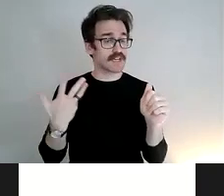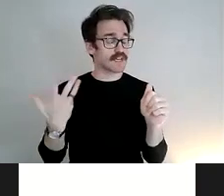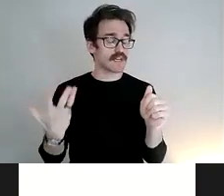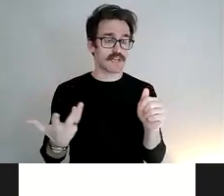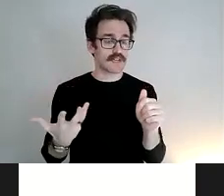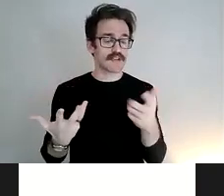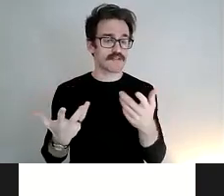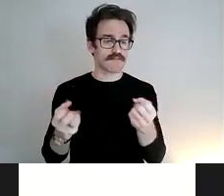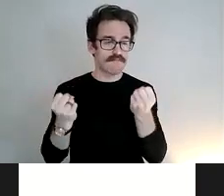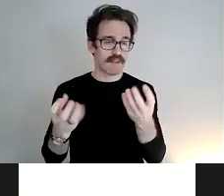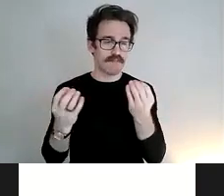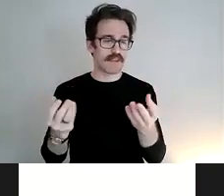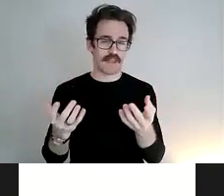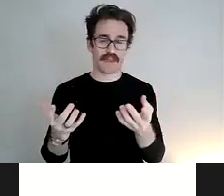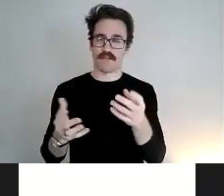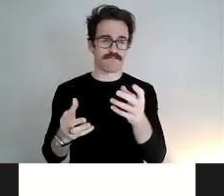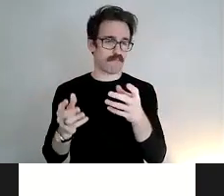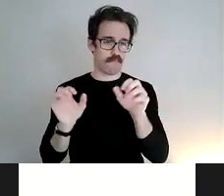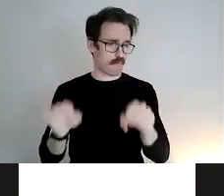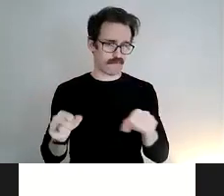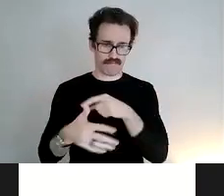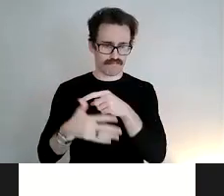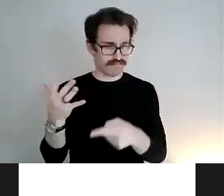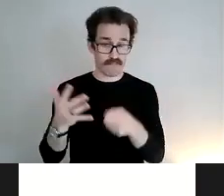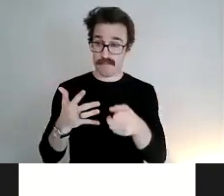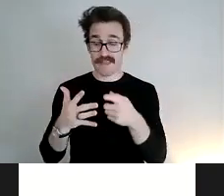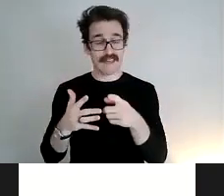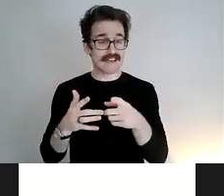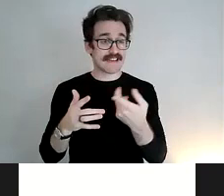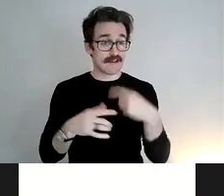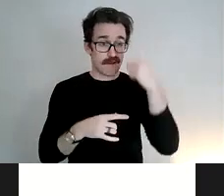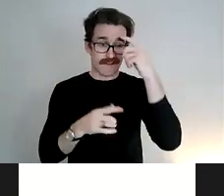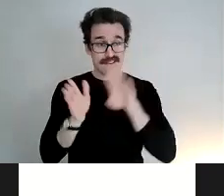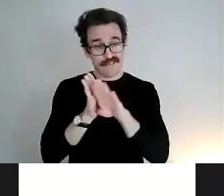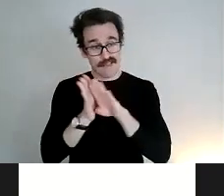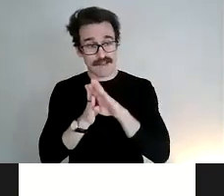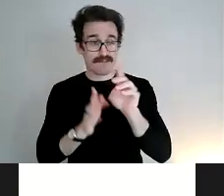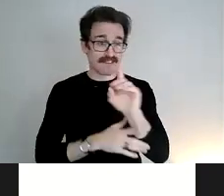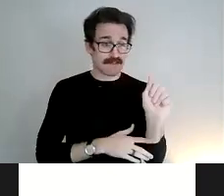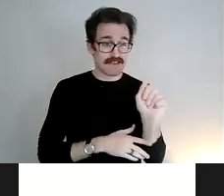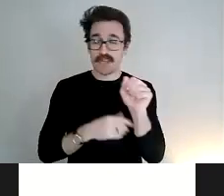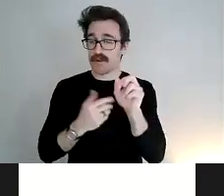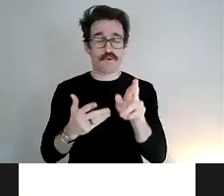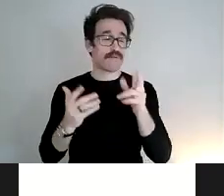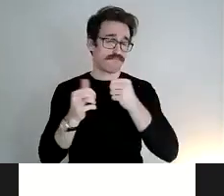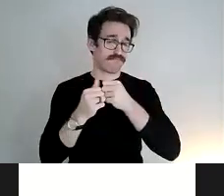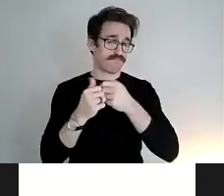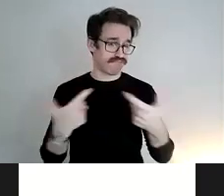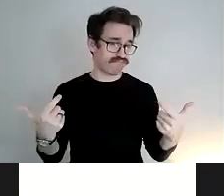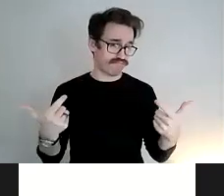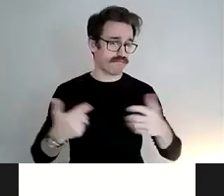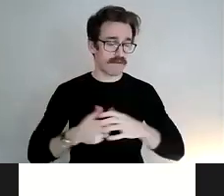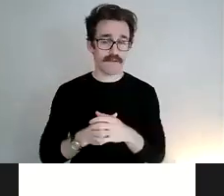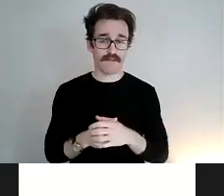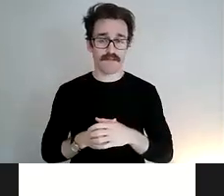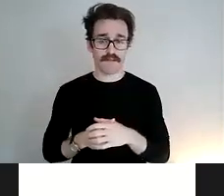who may be cognitively incapable. So it could be someone with a developmental disability who has challenges in these areas. So for some